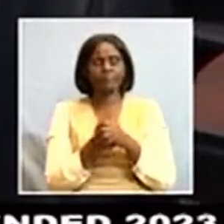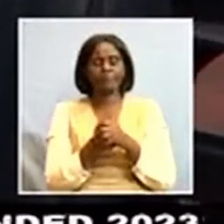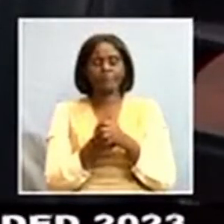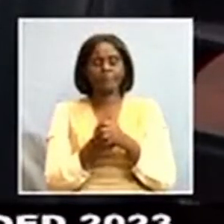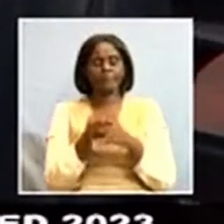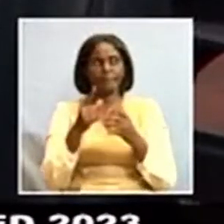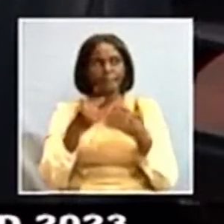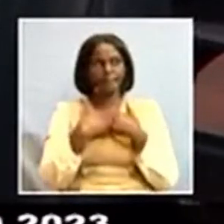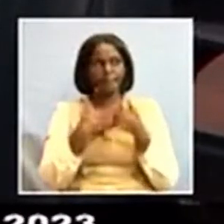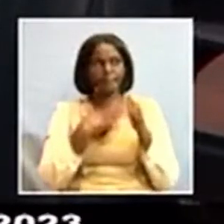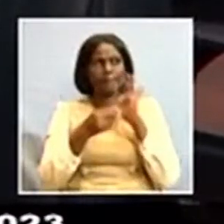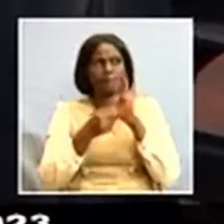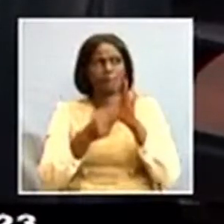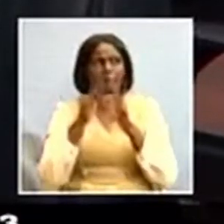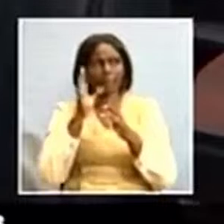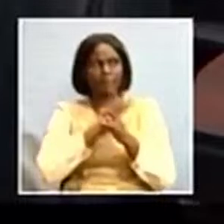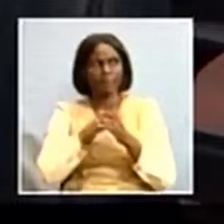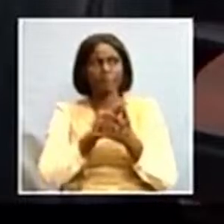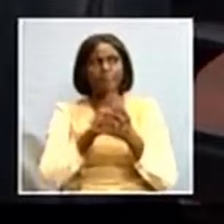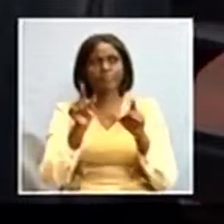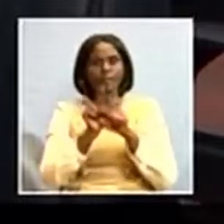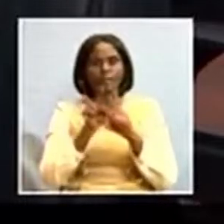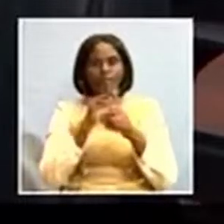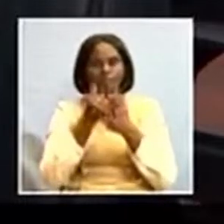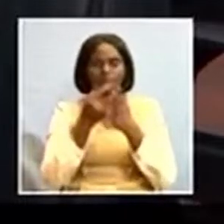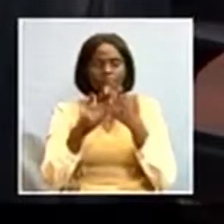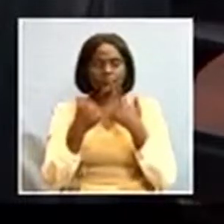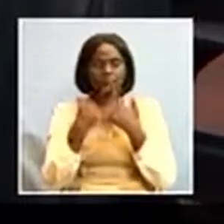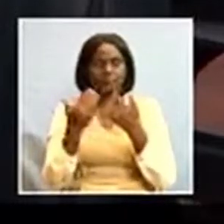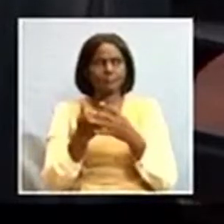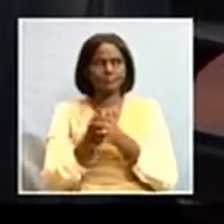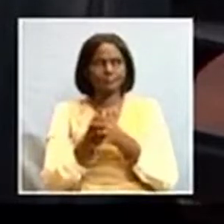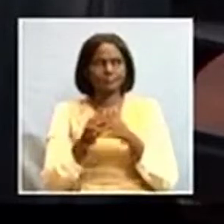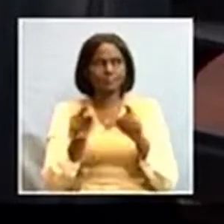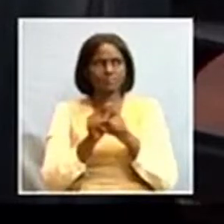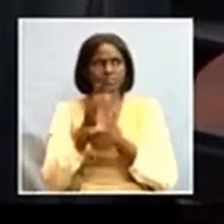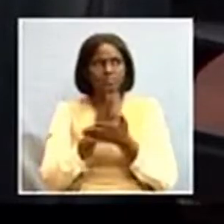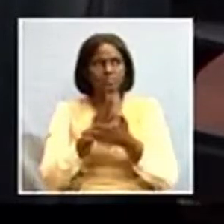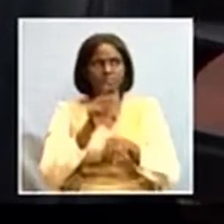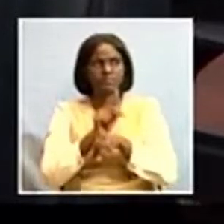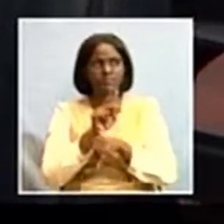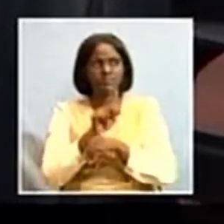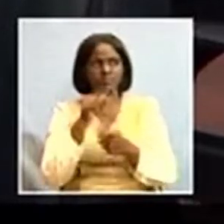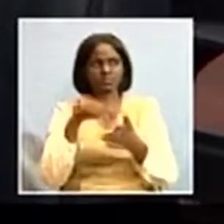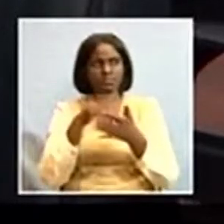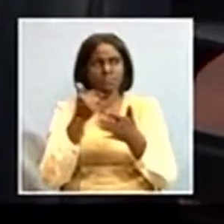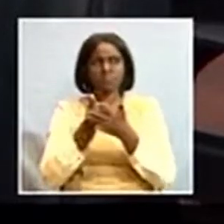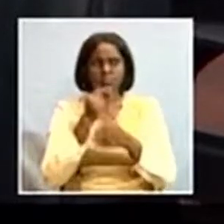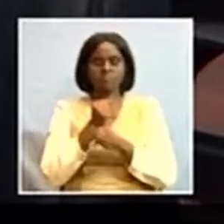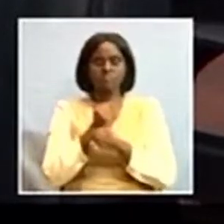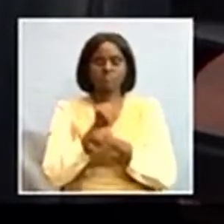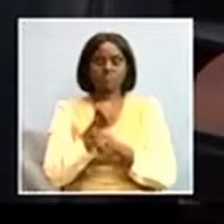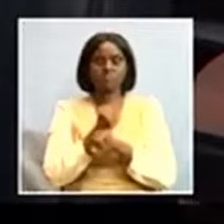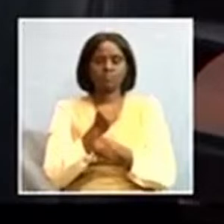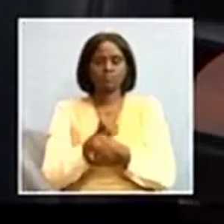you have indicated that some projects are done.